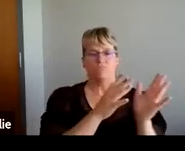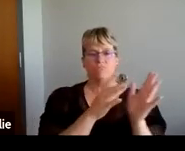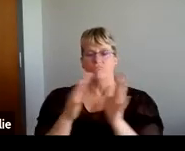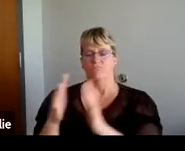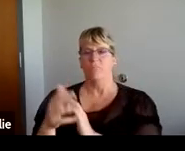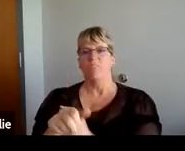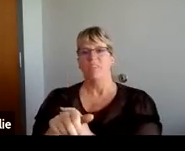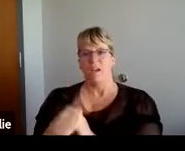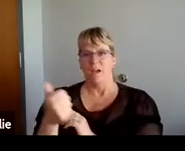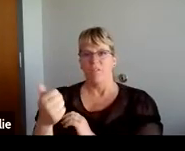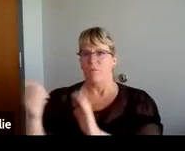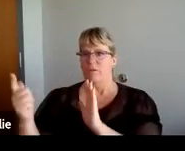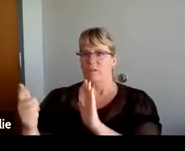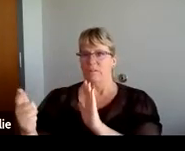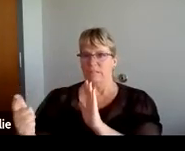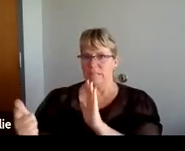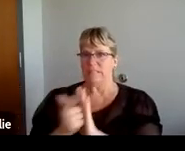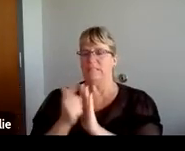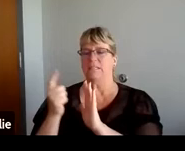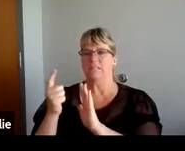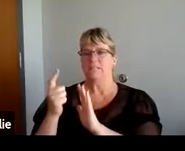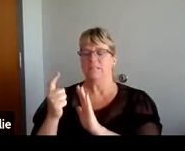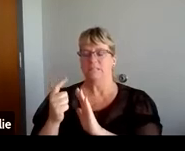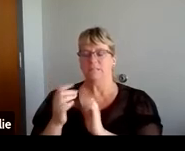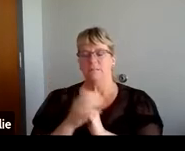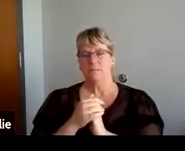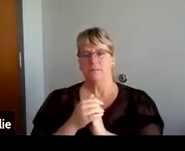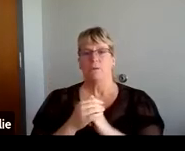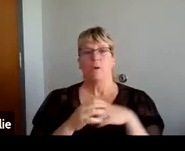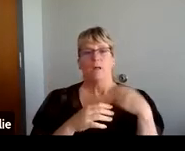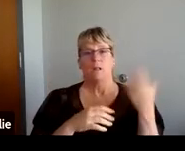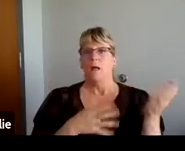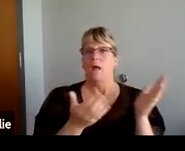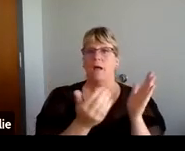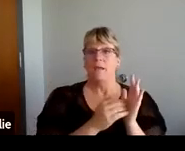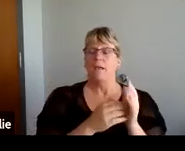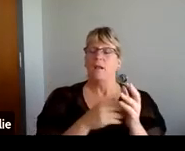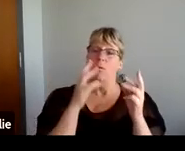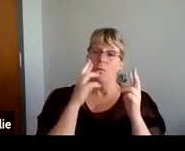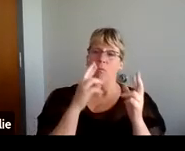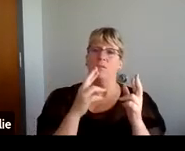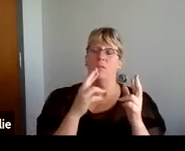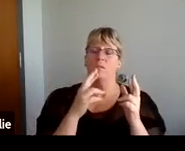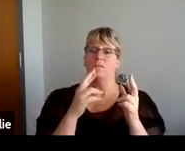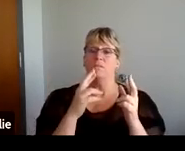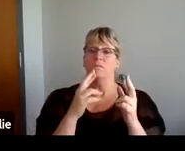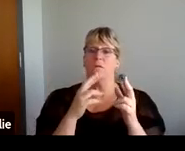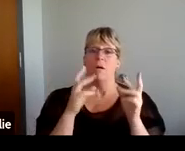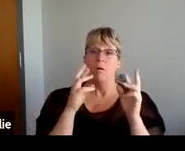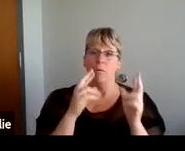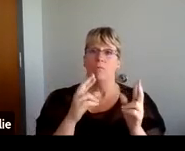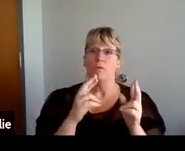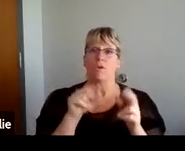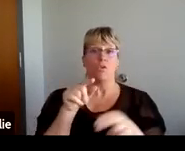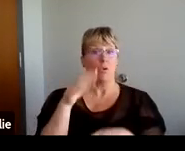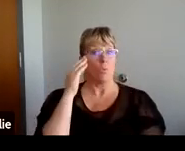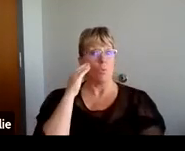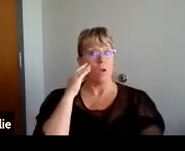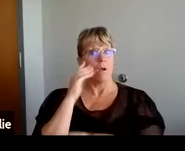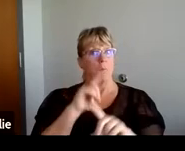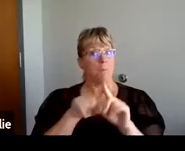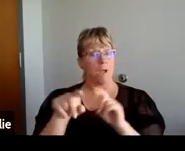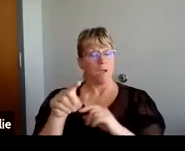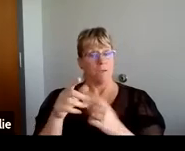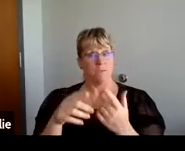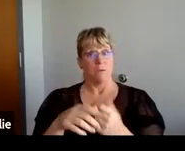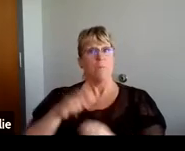other, illegal substances and the likes. Well, again, hopefully you're aware of this, but we